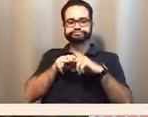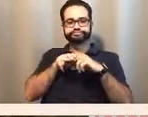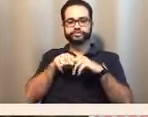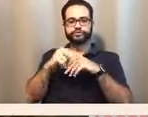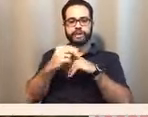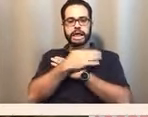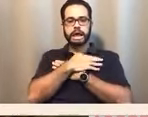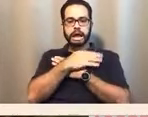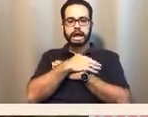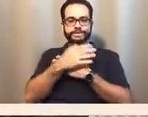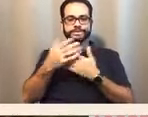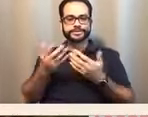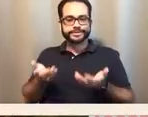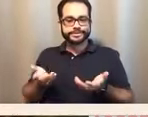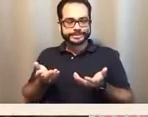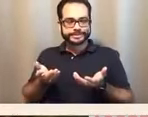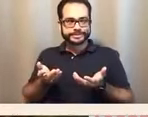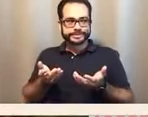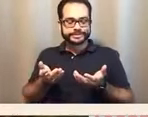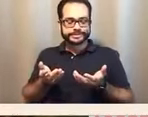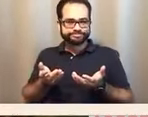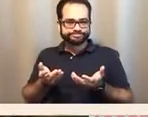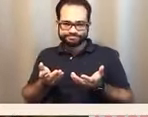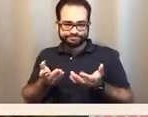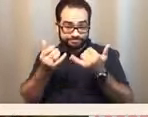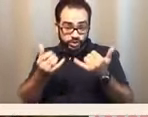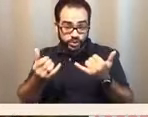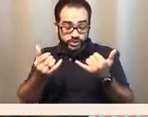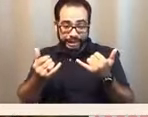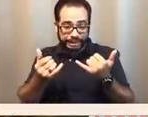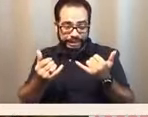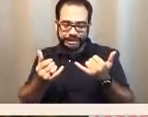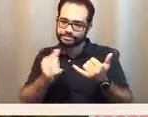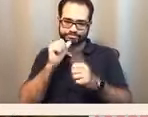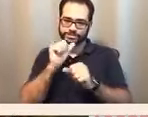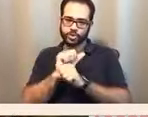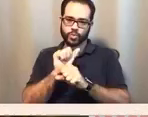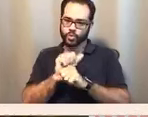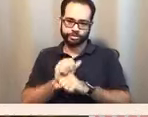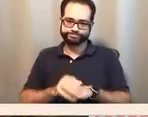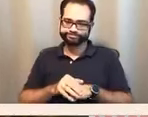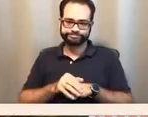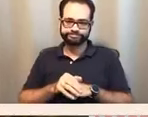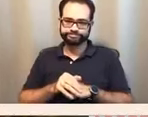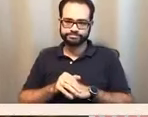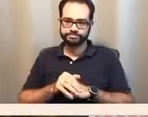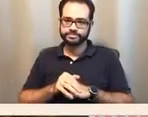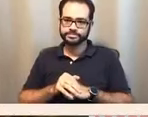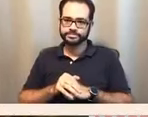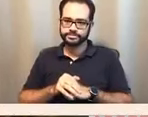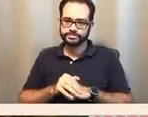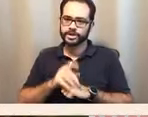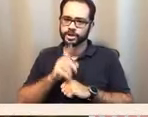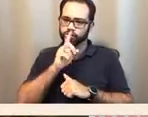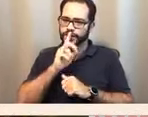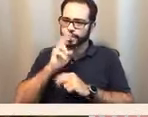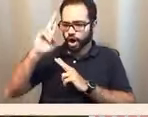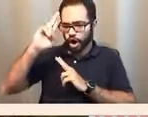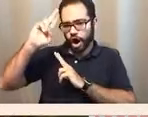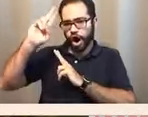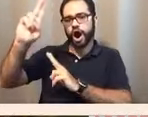You know, it doesn't work that way today. It's an honor to serve one